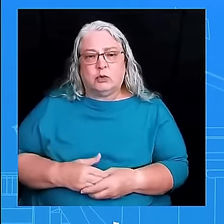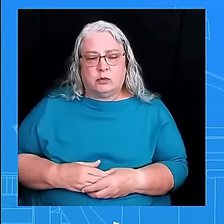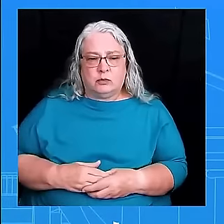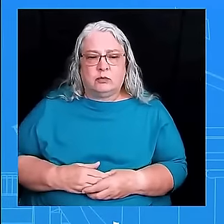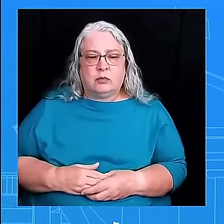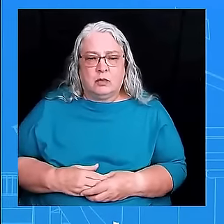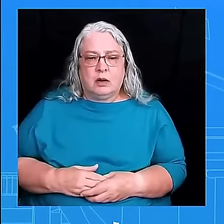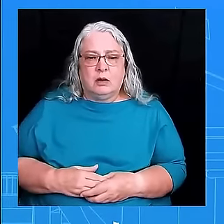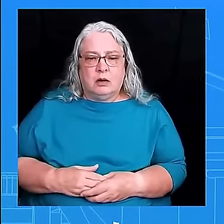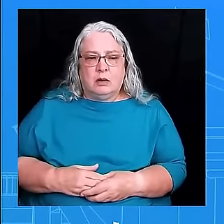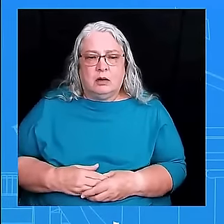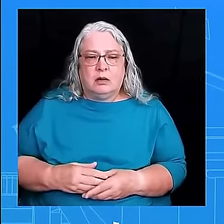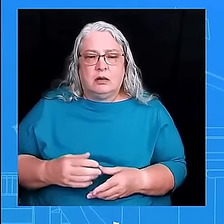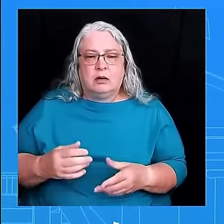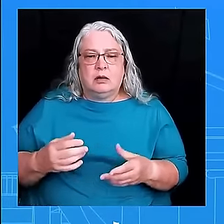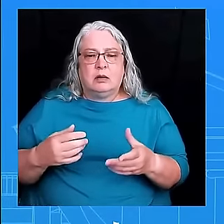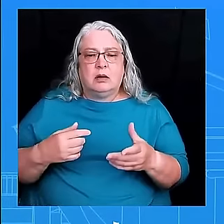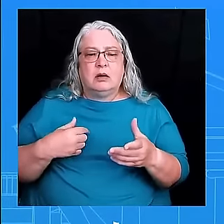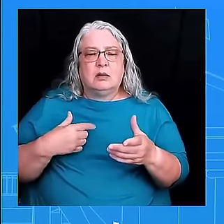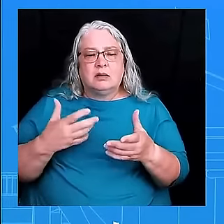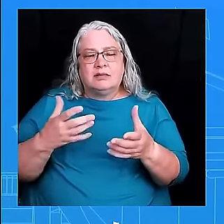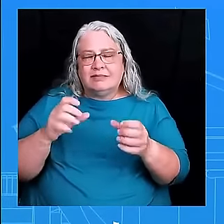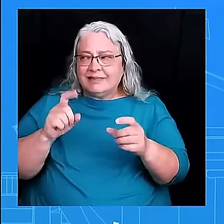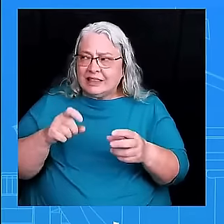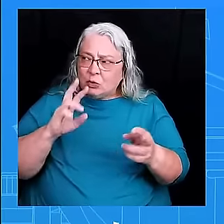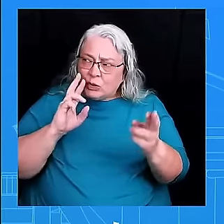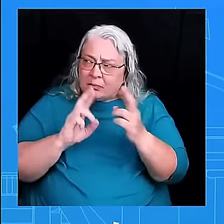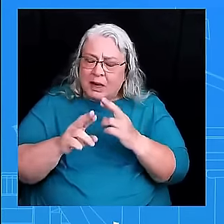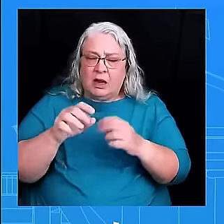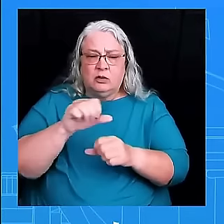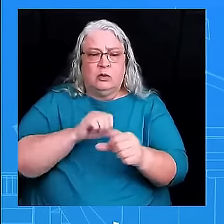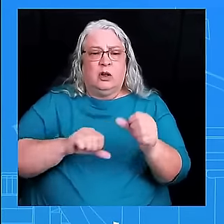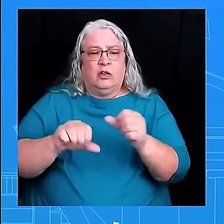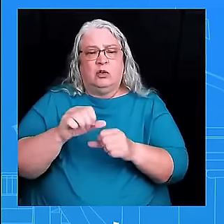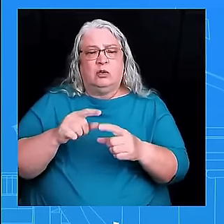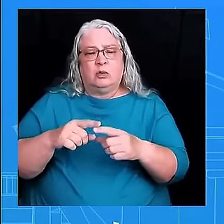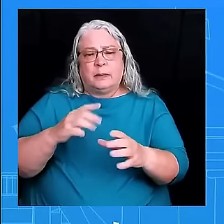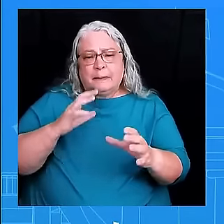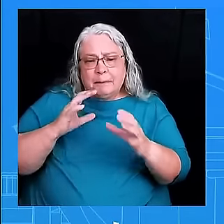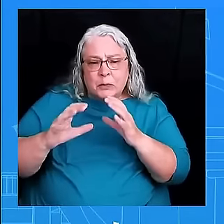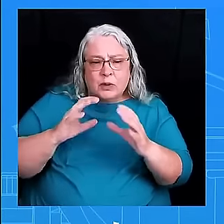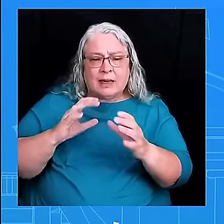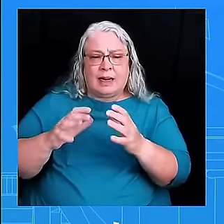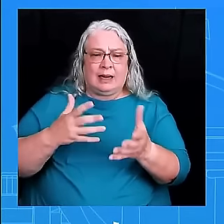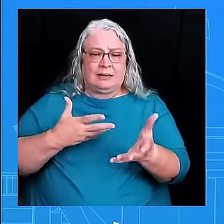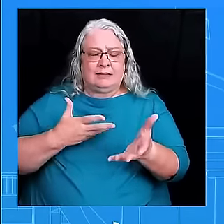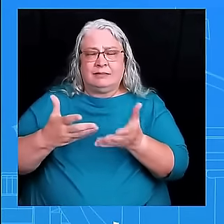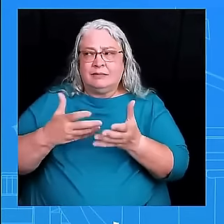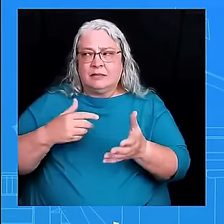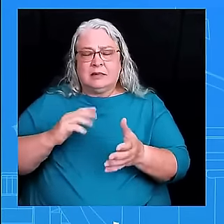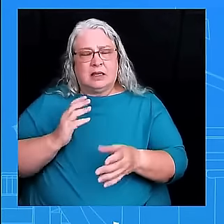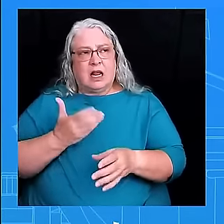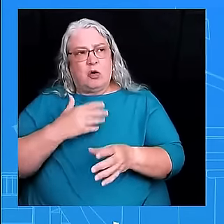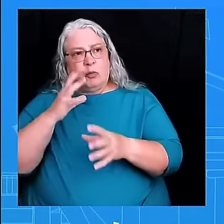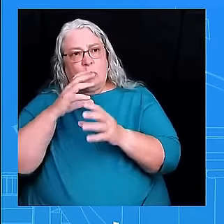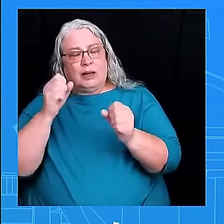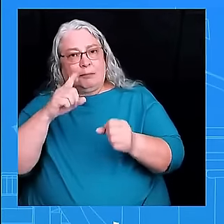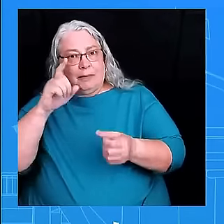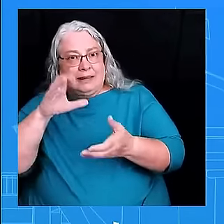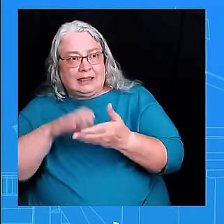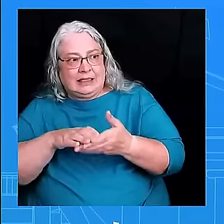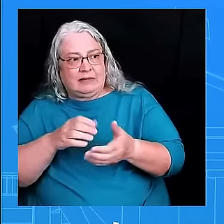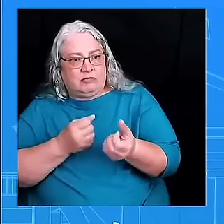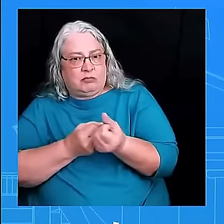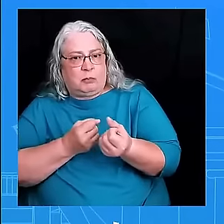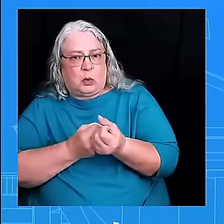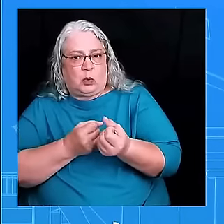talking about bringing people together. That's what this president believes. And you see that in any policy that he talks